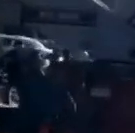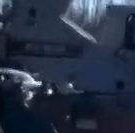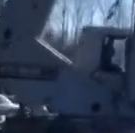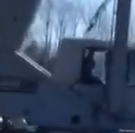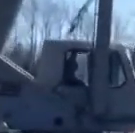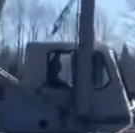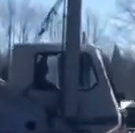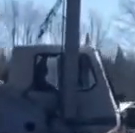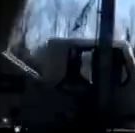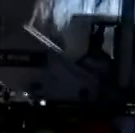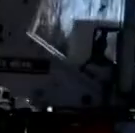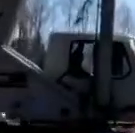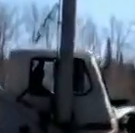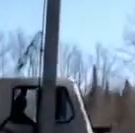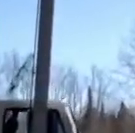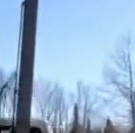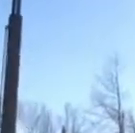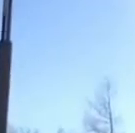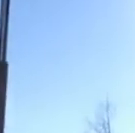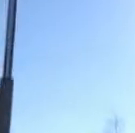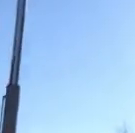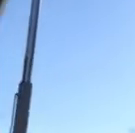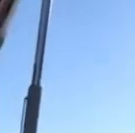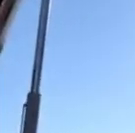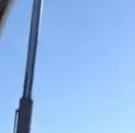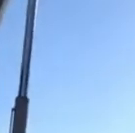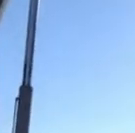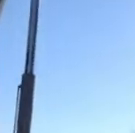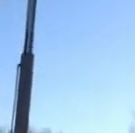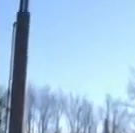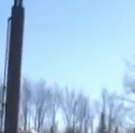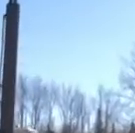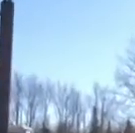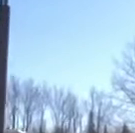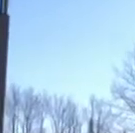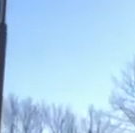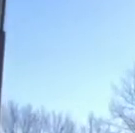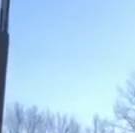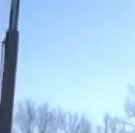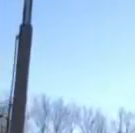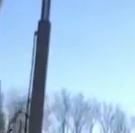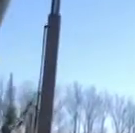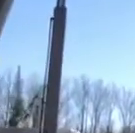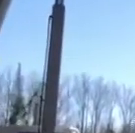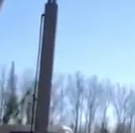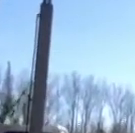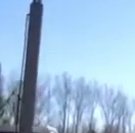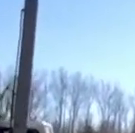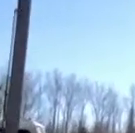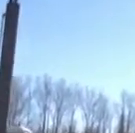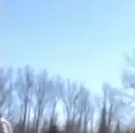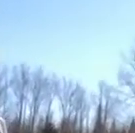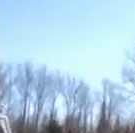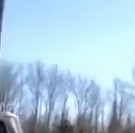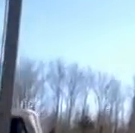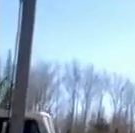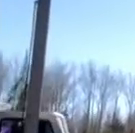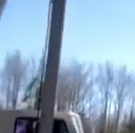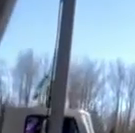Jump in the comment box, folks. Let us know how you've experienced your nature this summer. When you go out